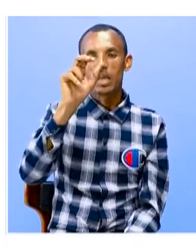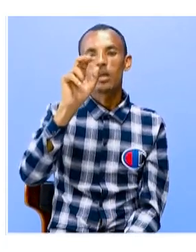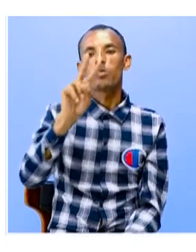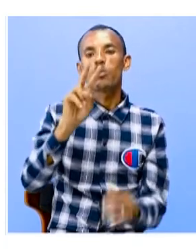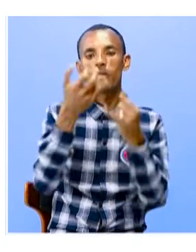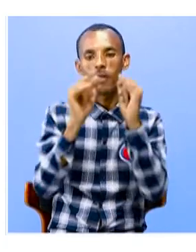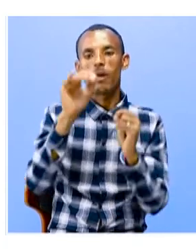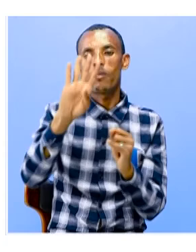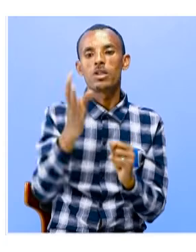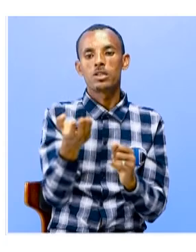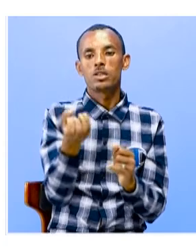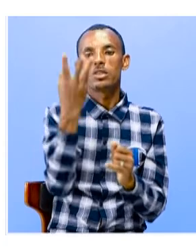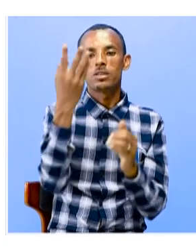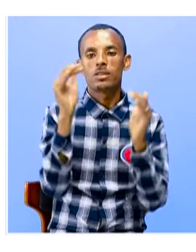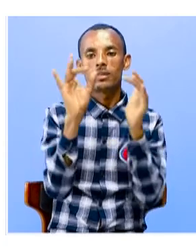4 is it is